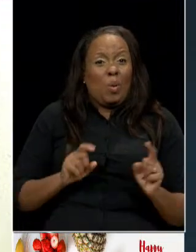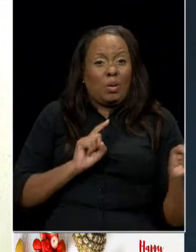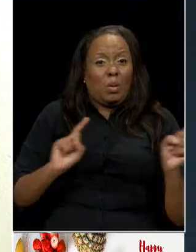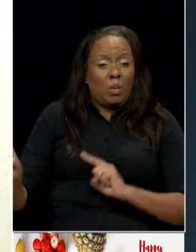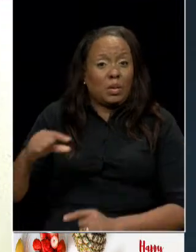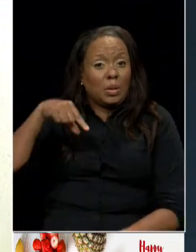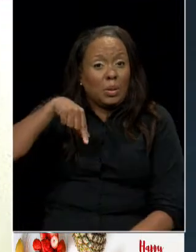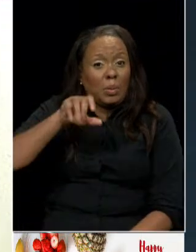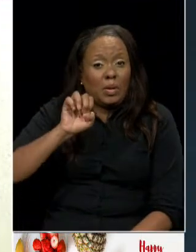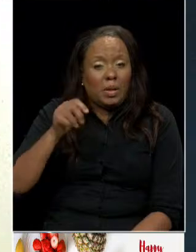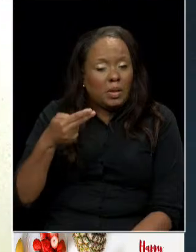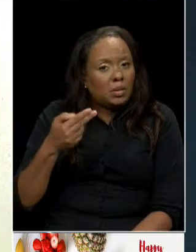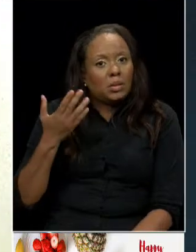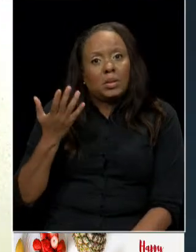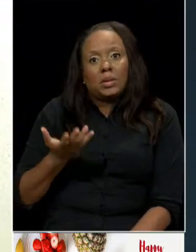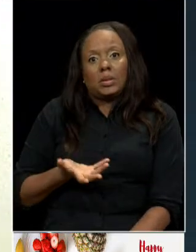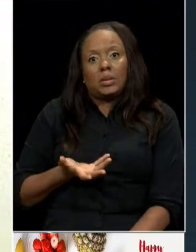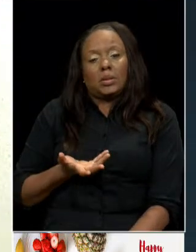Hospital.